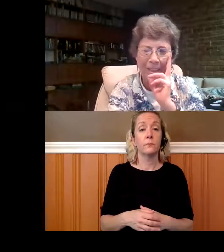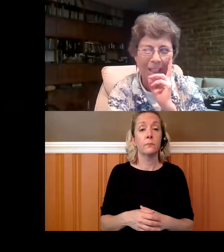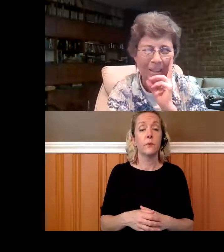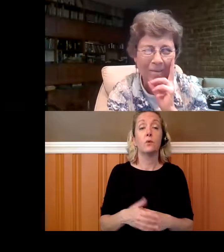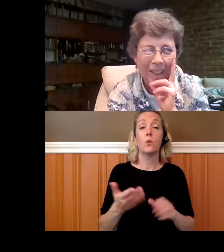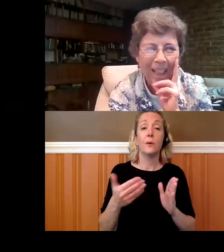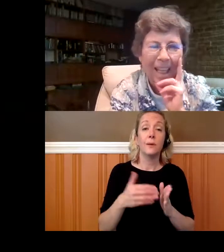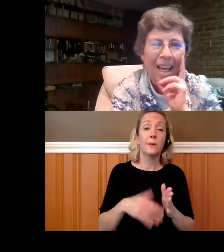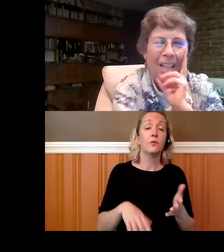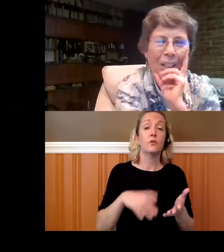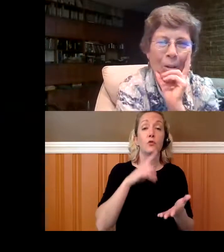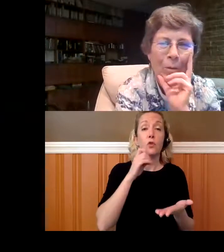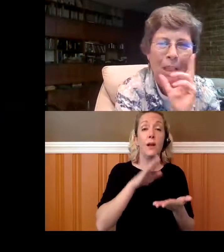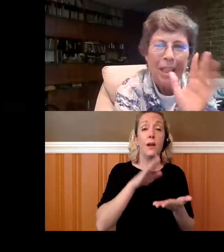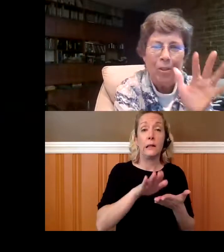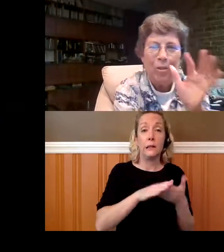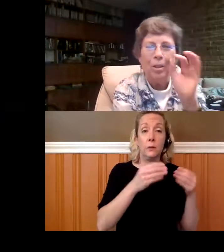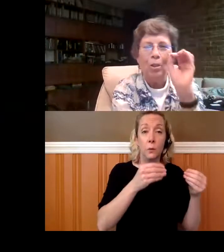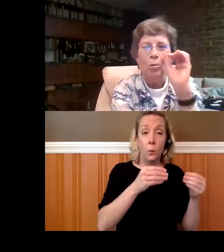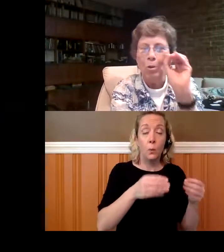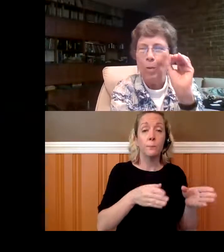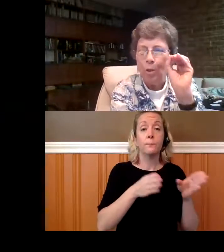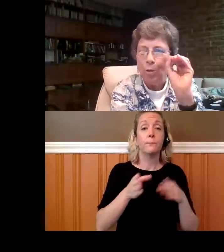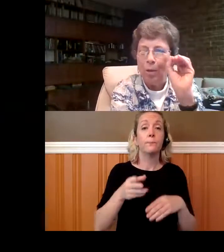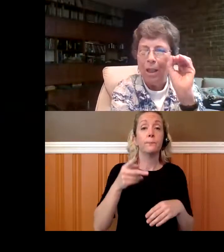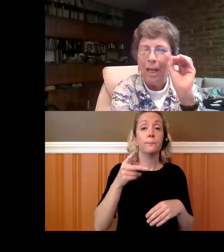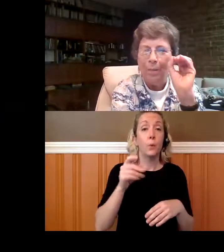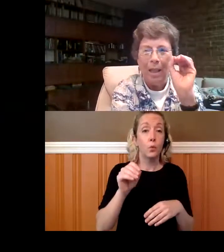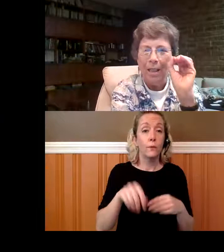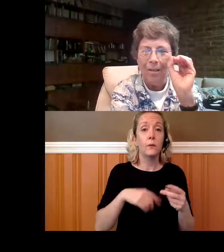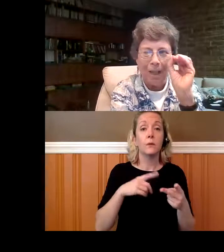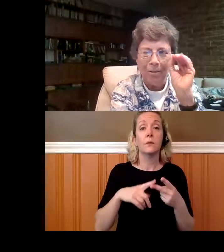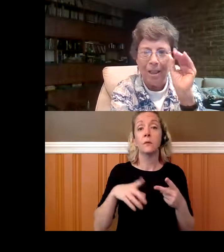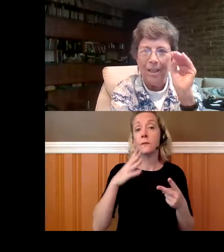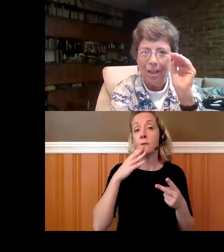cleaners, grocery store, and I love Valerie's suggestions for structuring it.